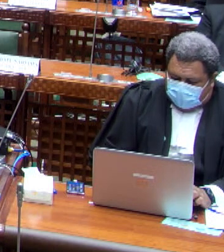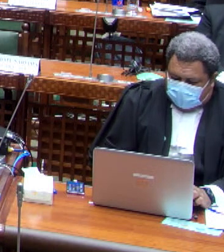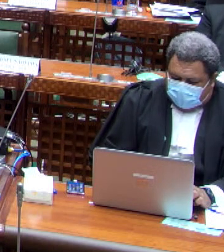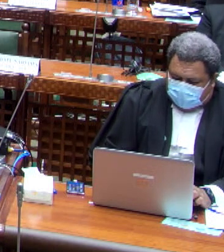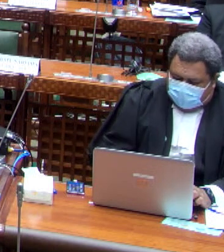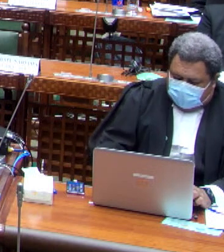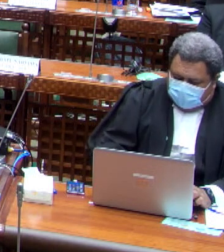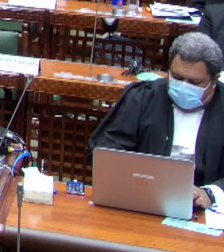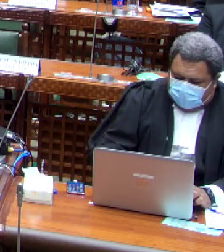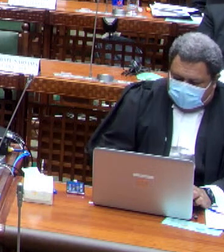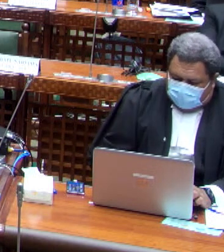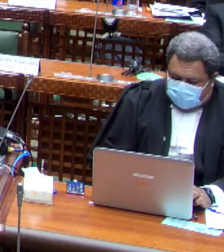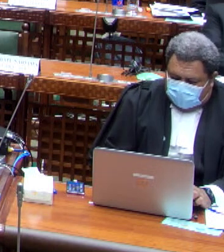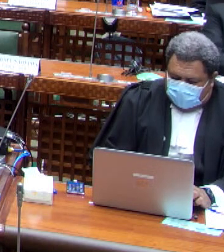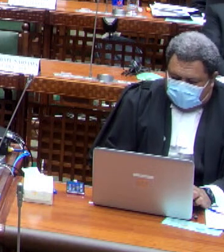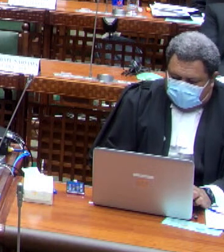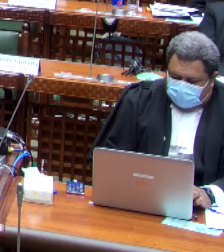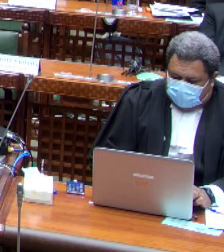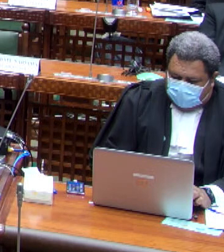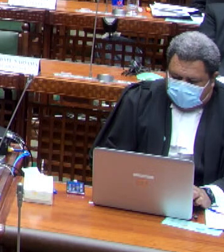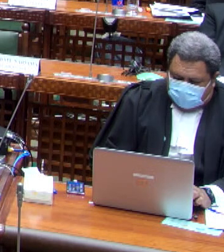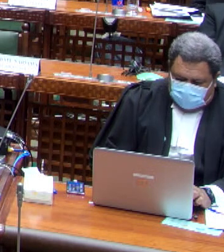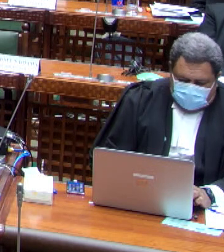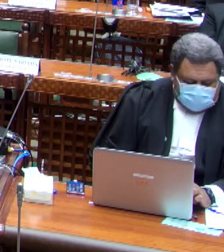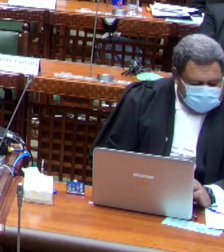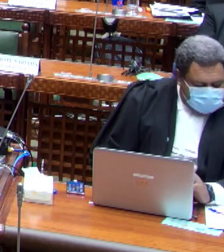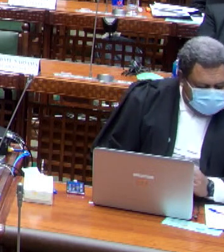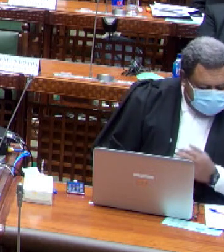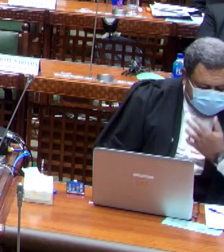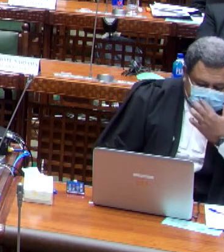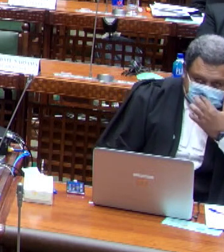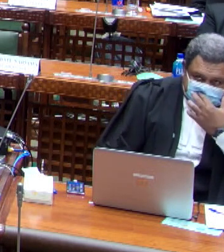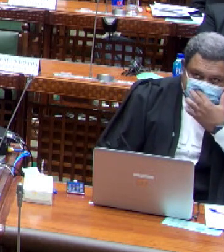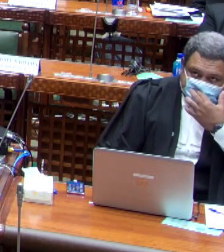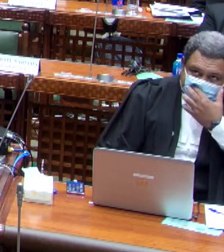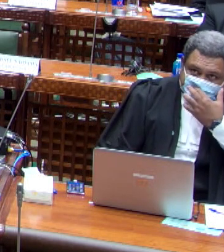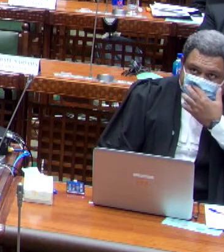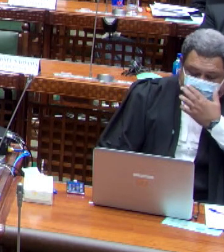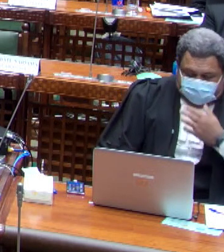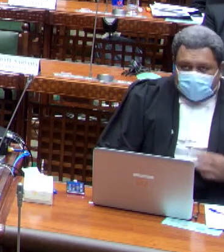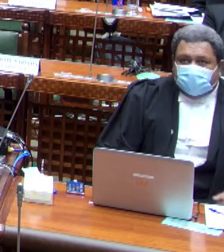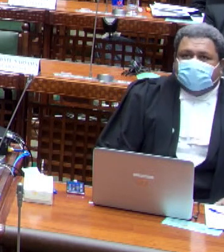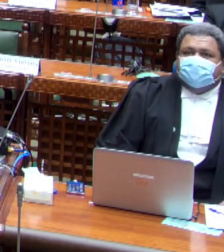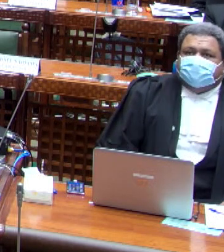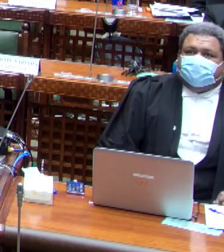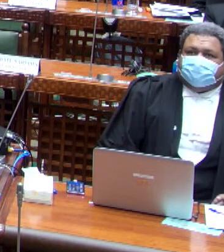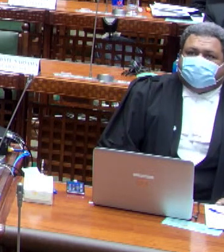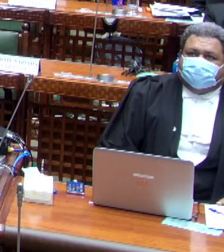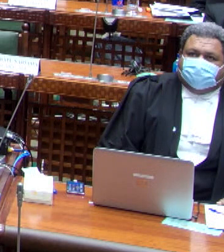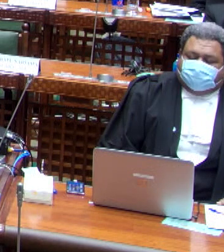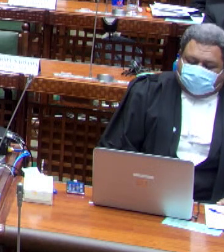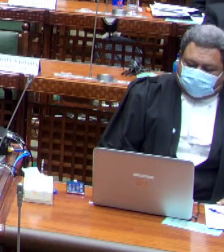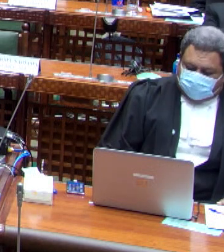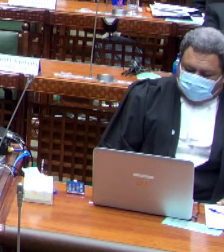good. That's not healthy debate. So that's plain unconstructive criticism. I ask the opposition to see the changes